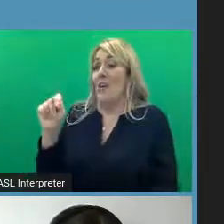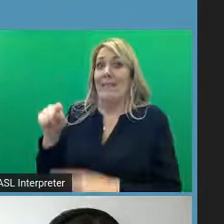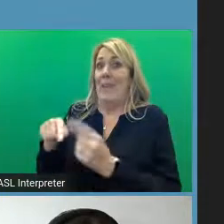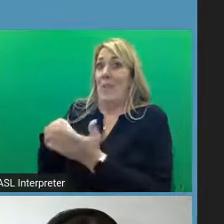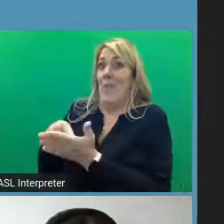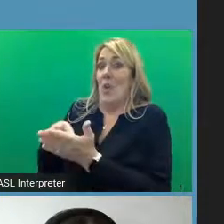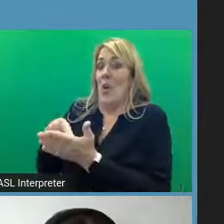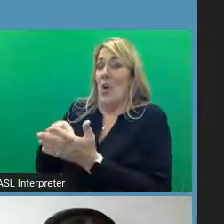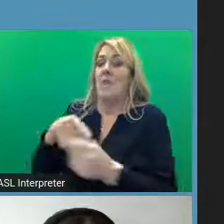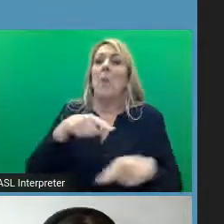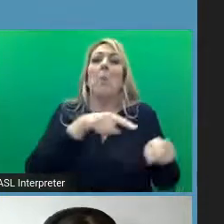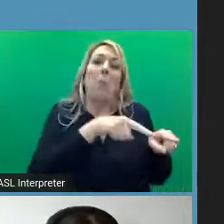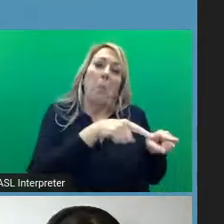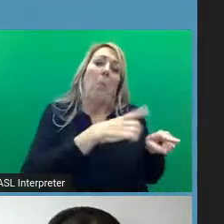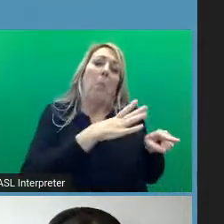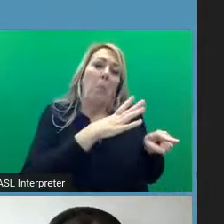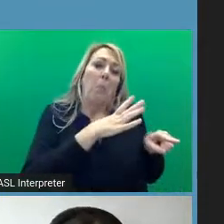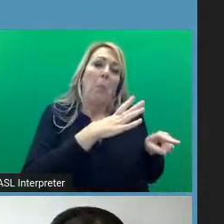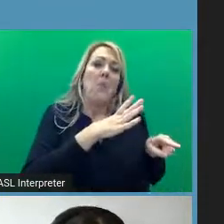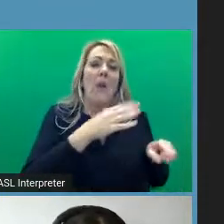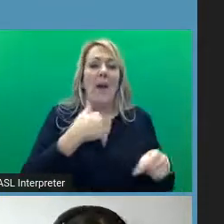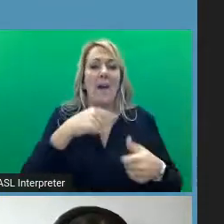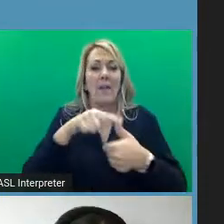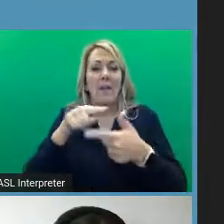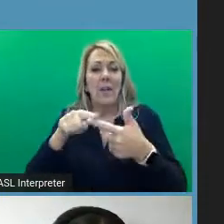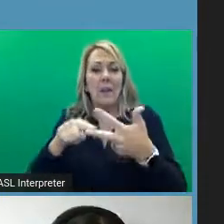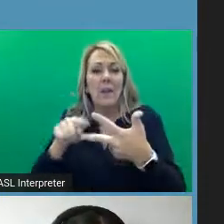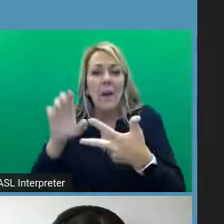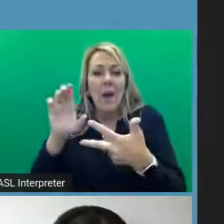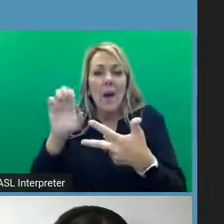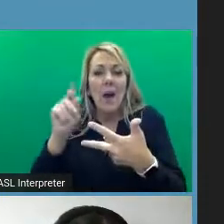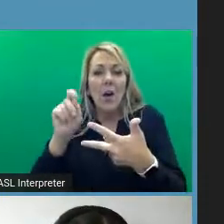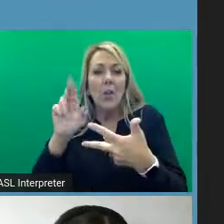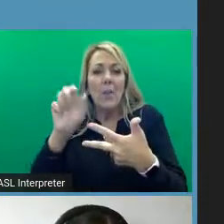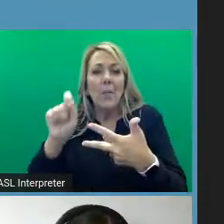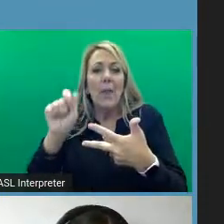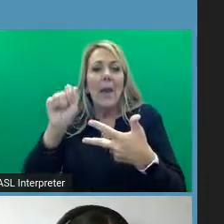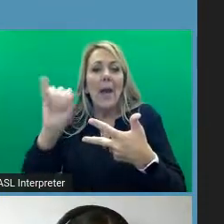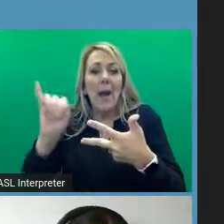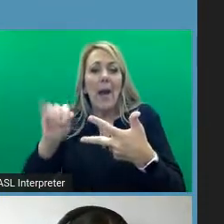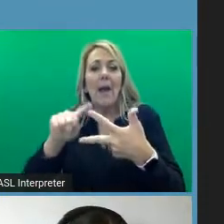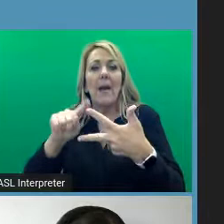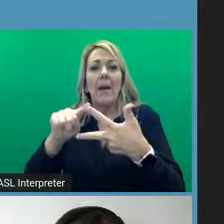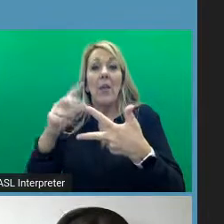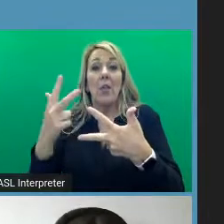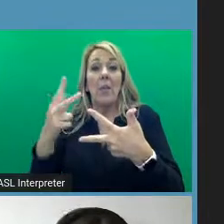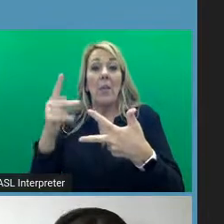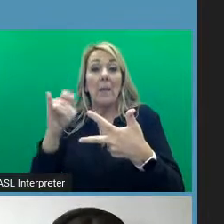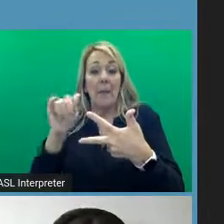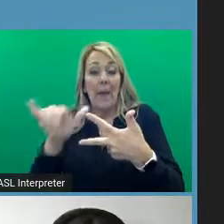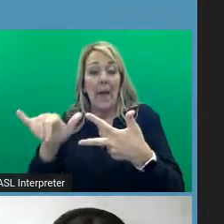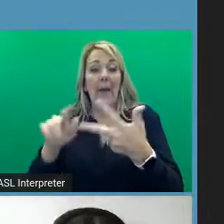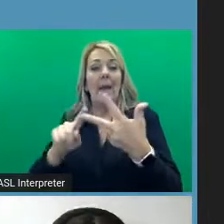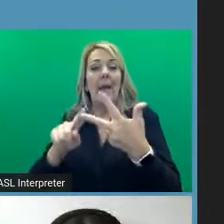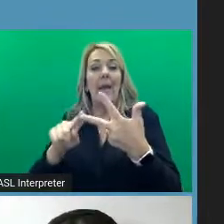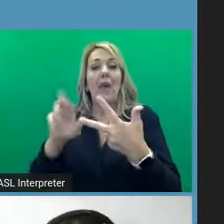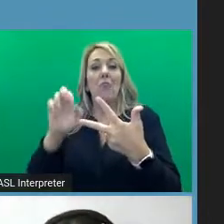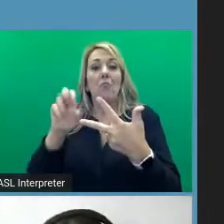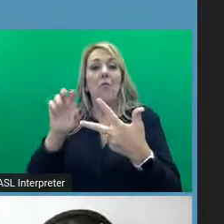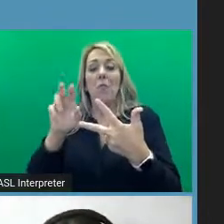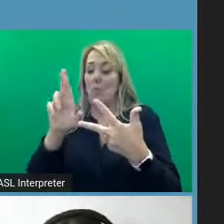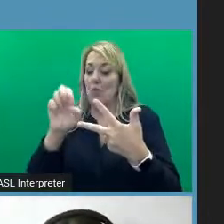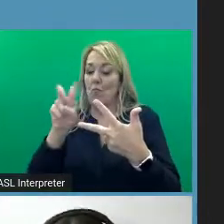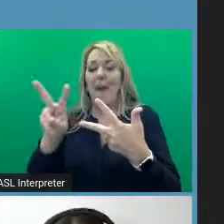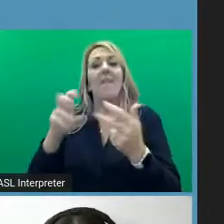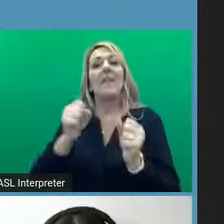I've listed three options here. Otter AI, 3Play Media, and Rev all have a monthly subscription model that